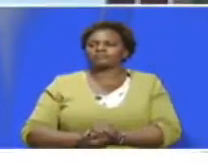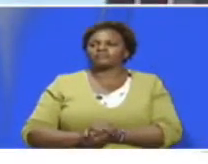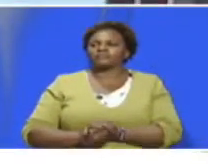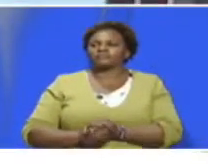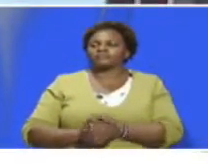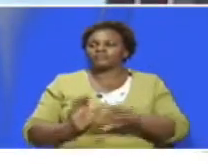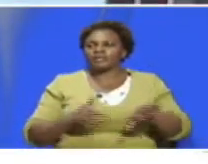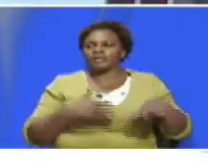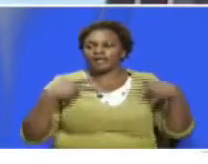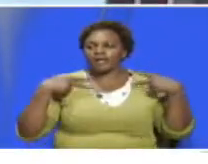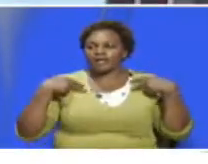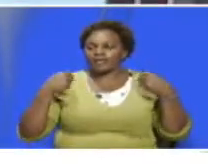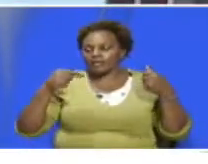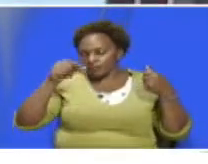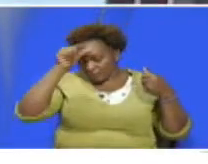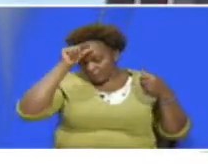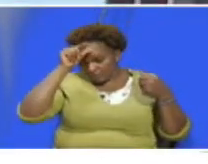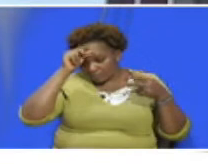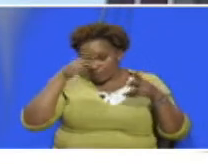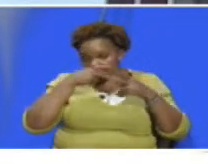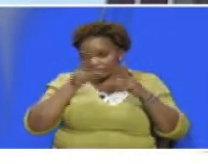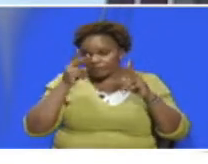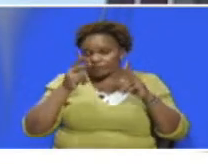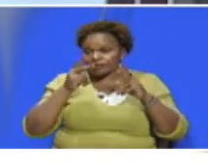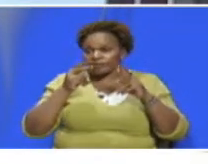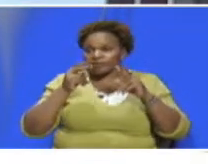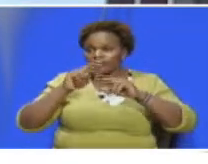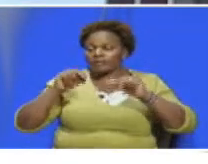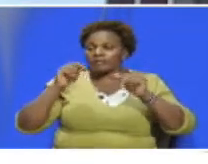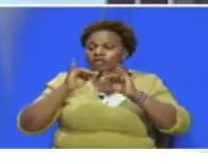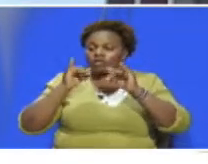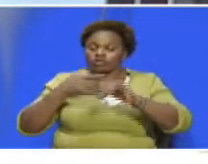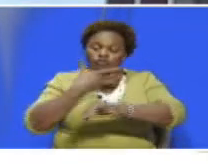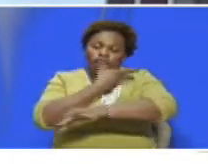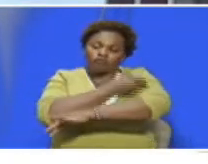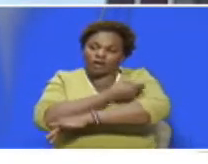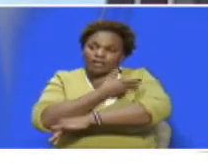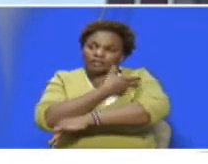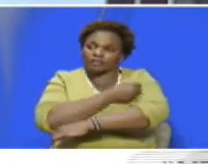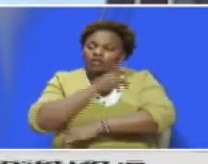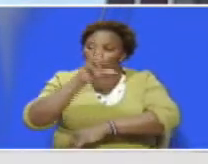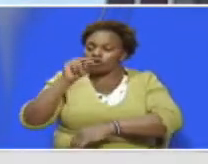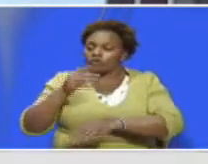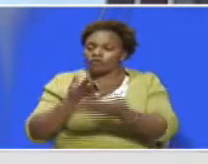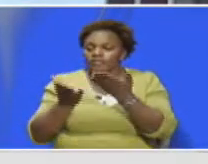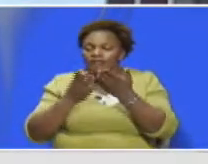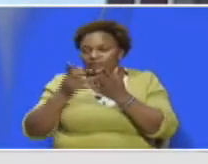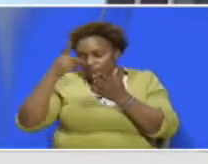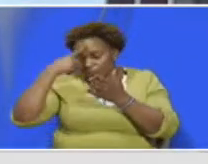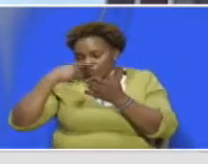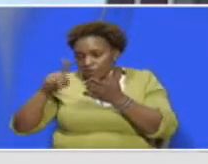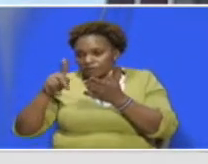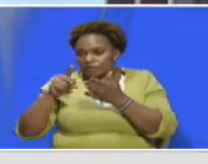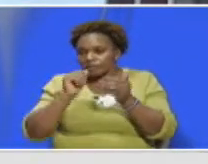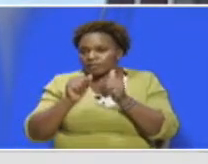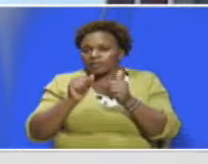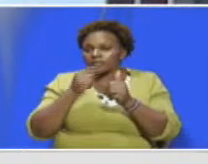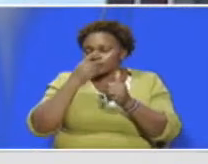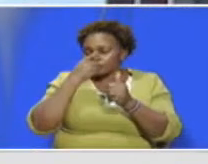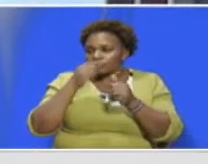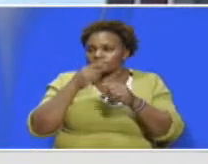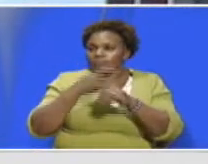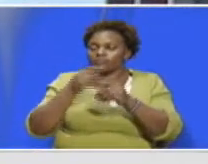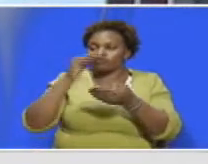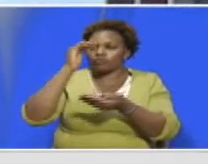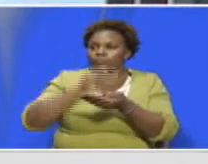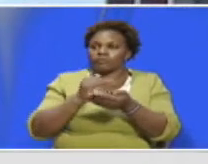As still on matters health, the government has stuck to its guns on its no vaccine, no service policy in what seems to be a move to curtail